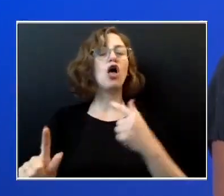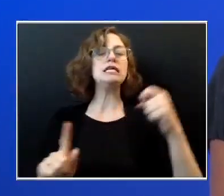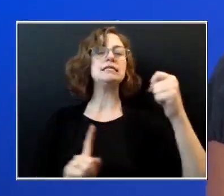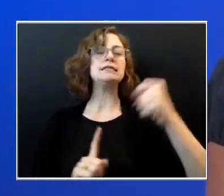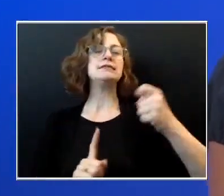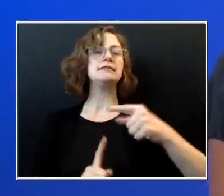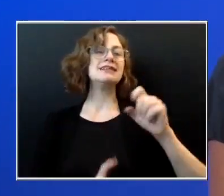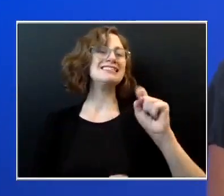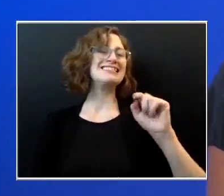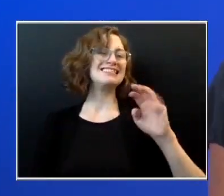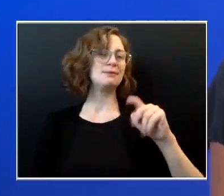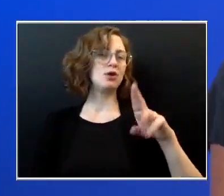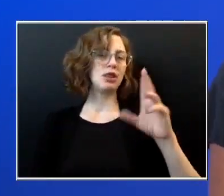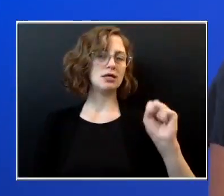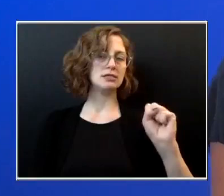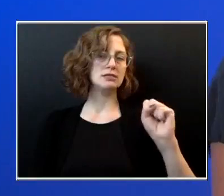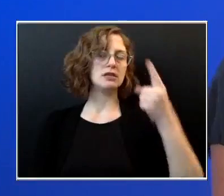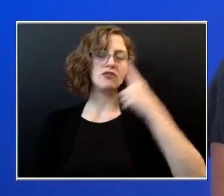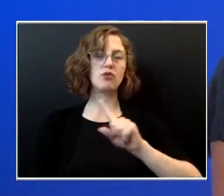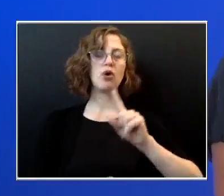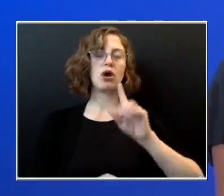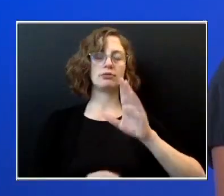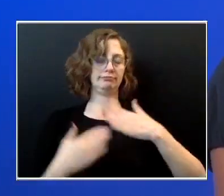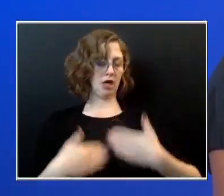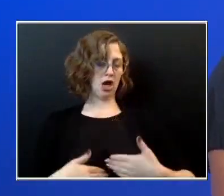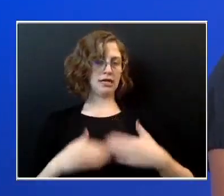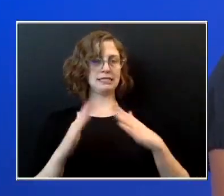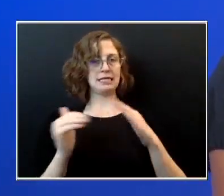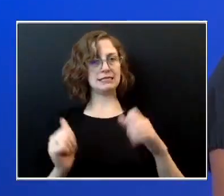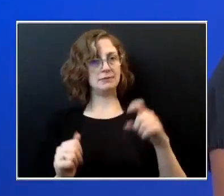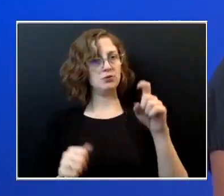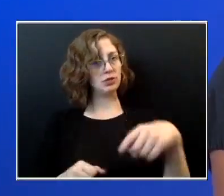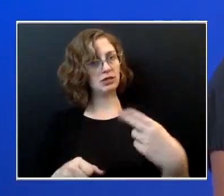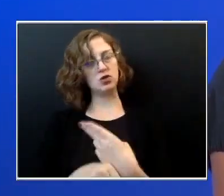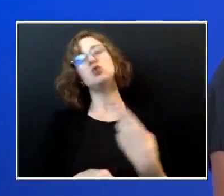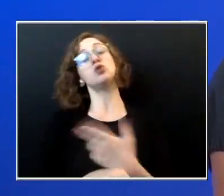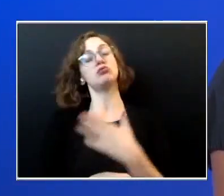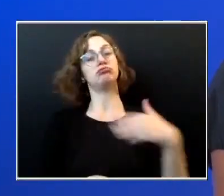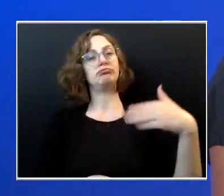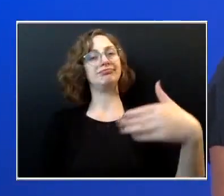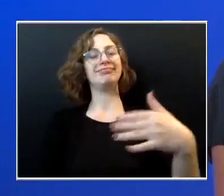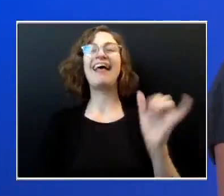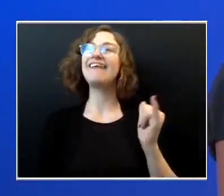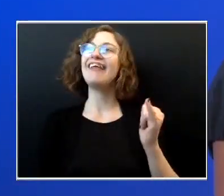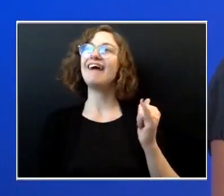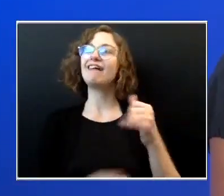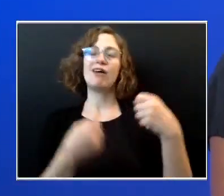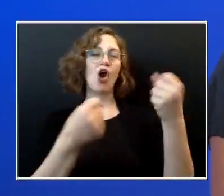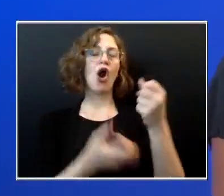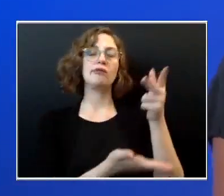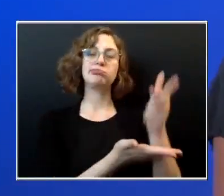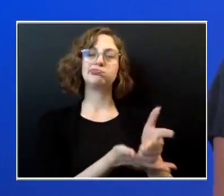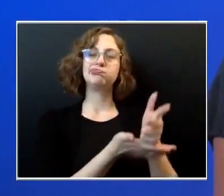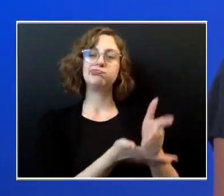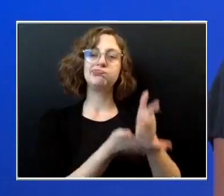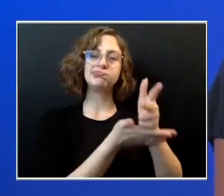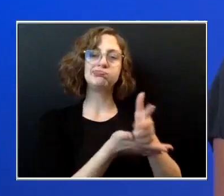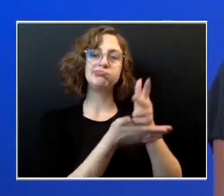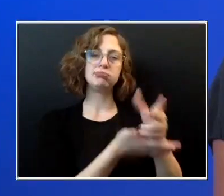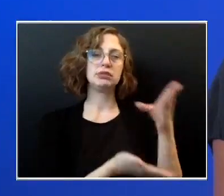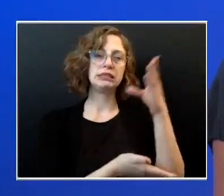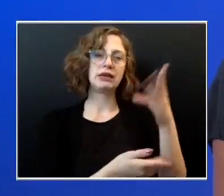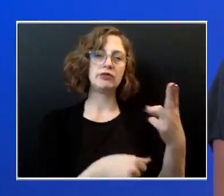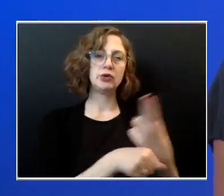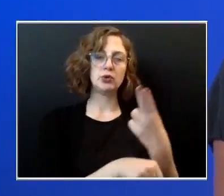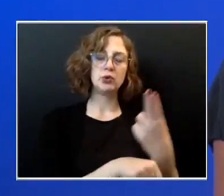body that need to be used regularly, kind of like the car that sits in the garage and never gets utilized. All of these environmental changes